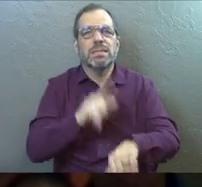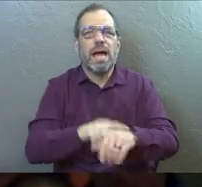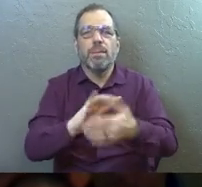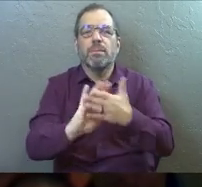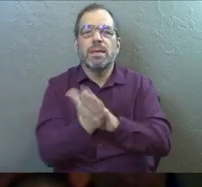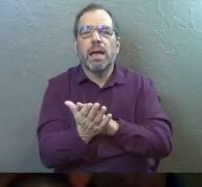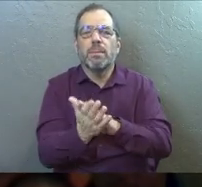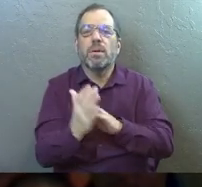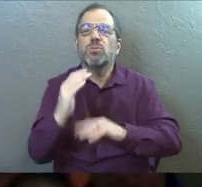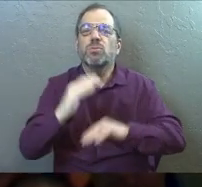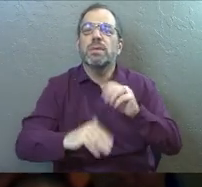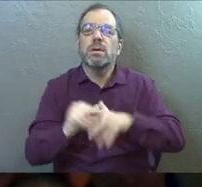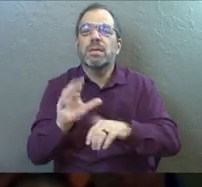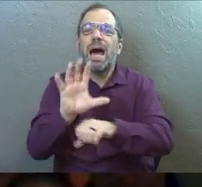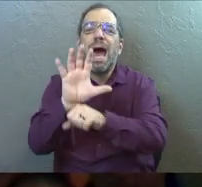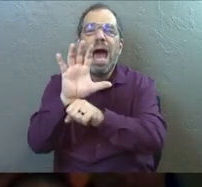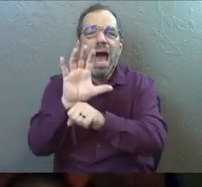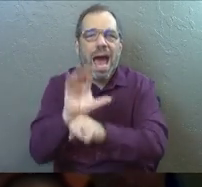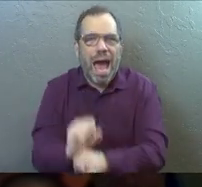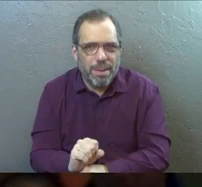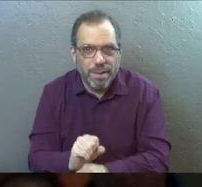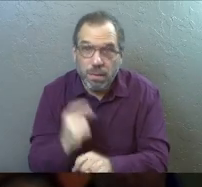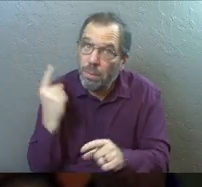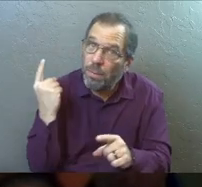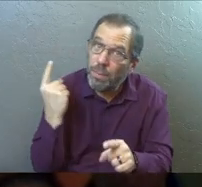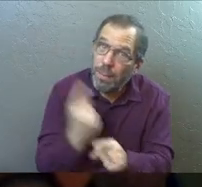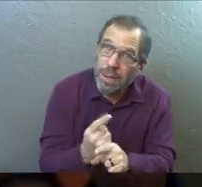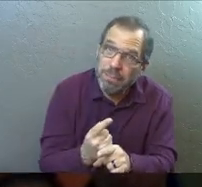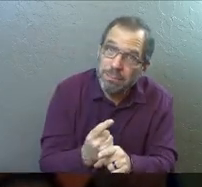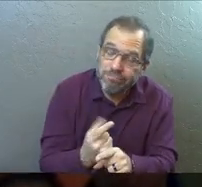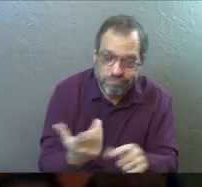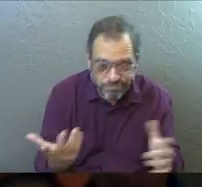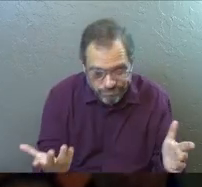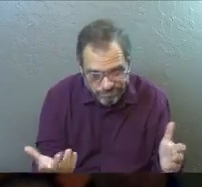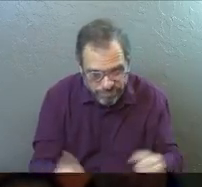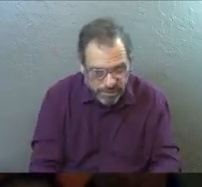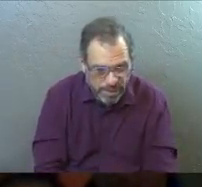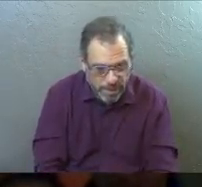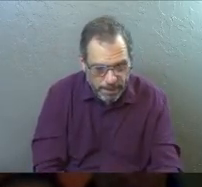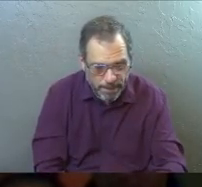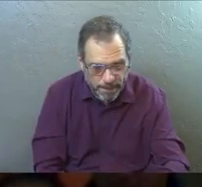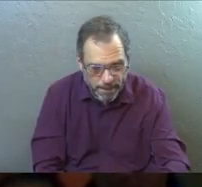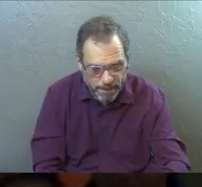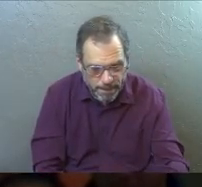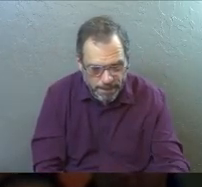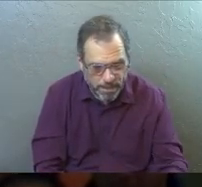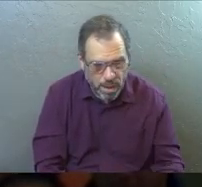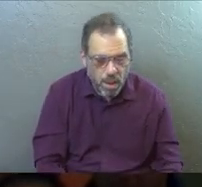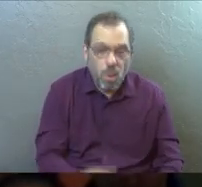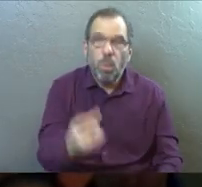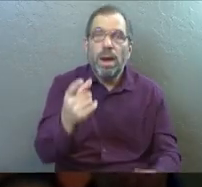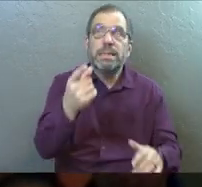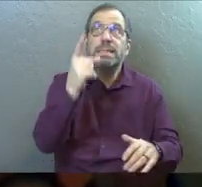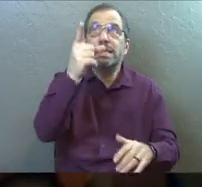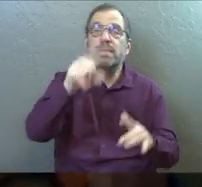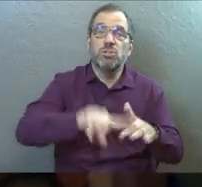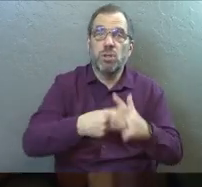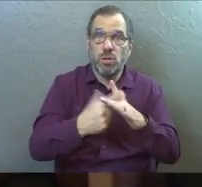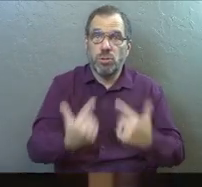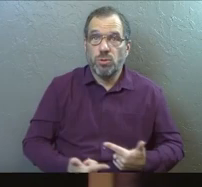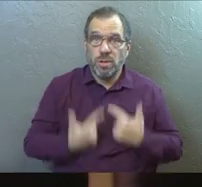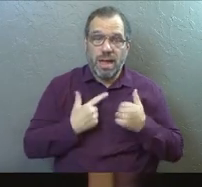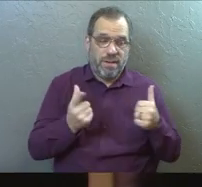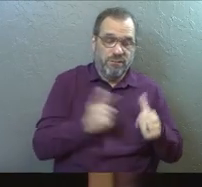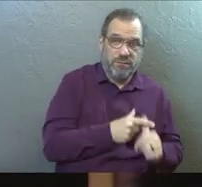takes to build a habit. Right? And so, what might God introduce into your life,